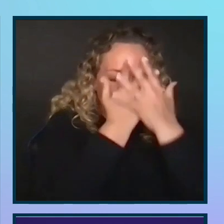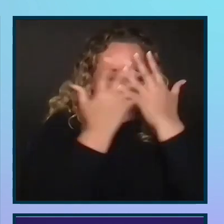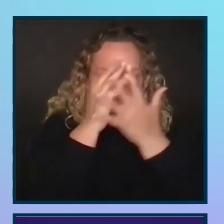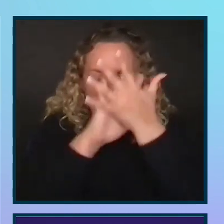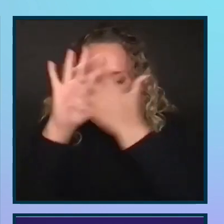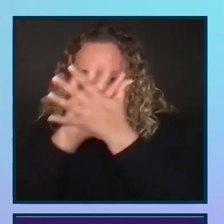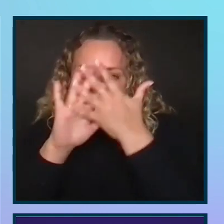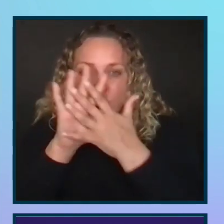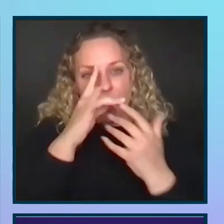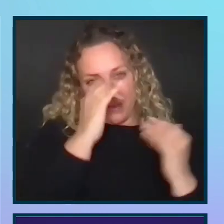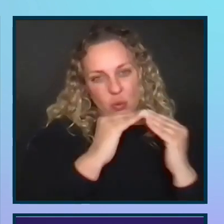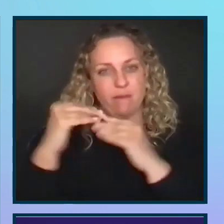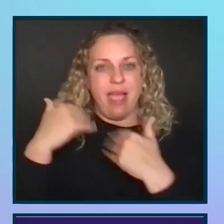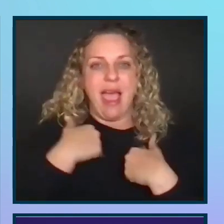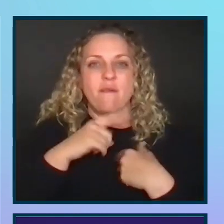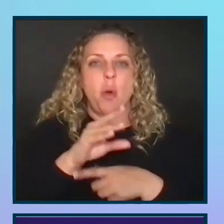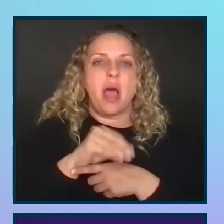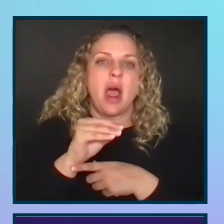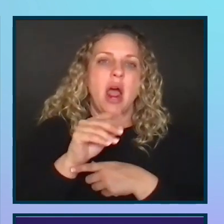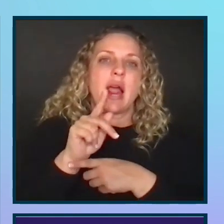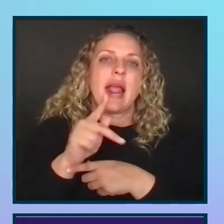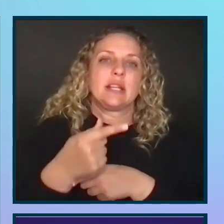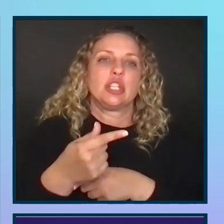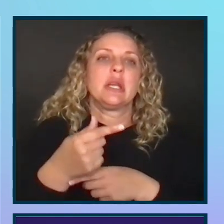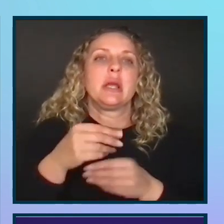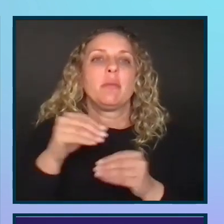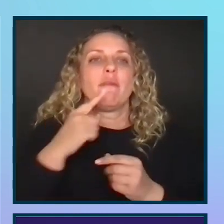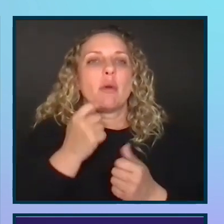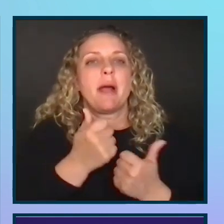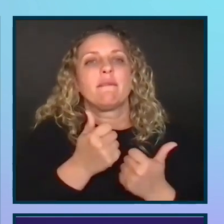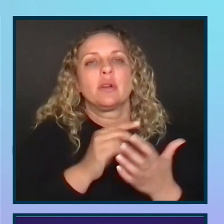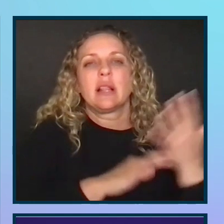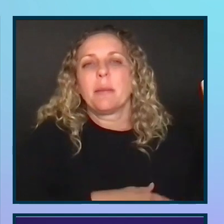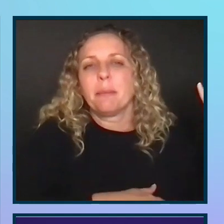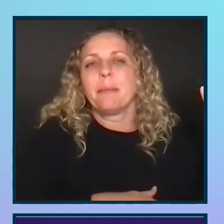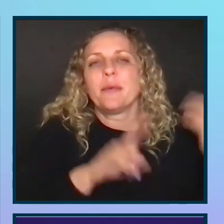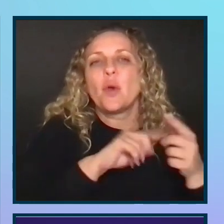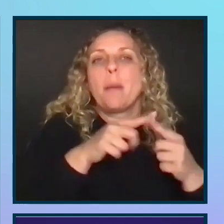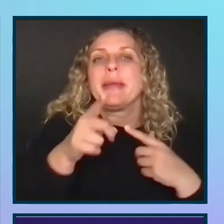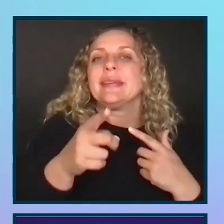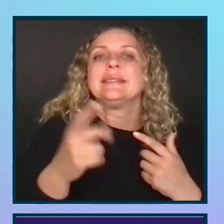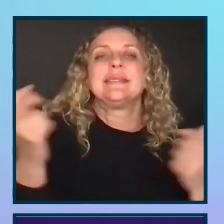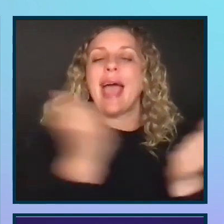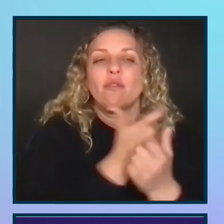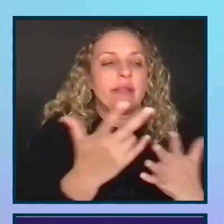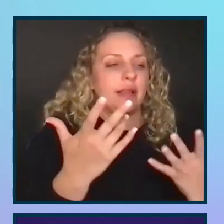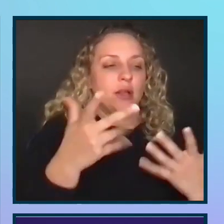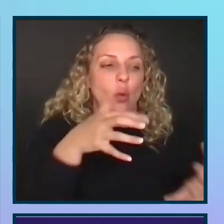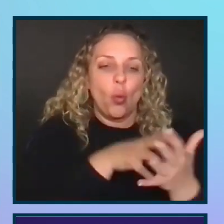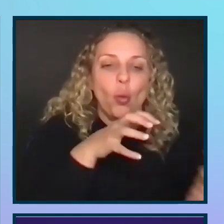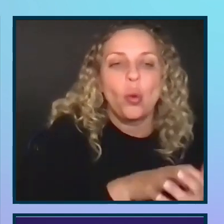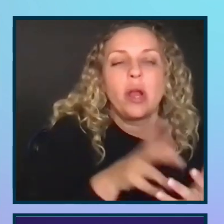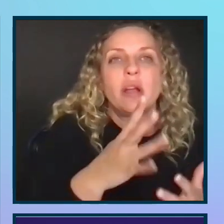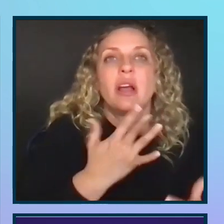is the mental equivalent of having 100 kg removed from every limb, the gag taken out of your mouth, the lights turned on. Suddenly you can absorb,